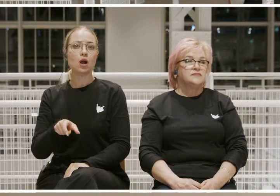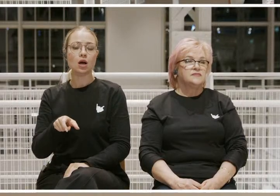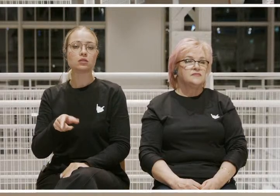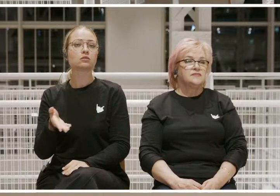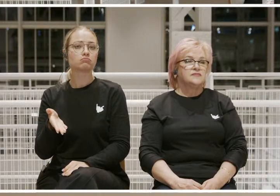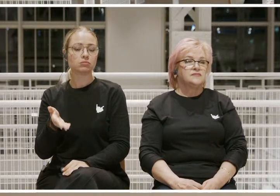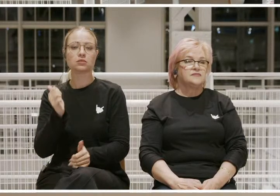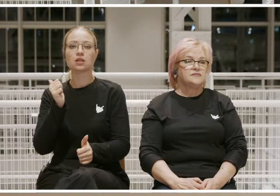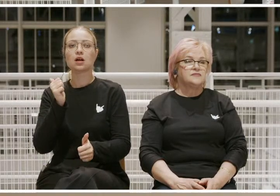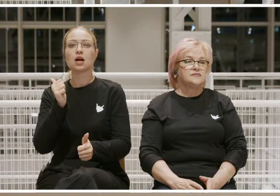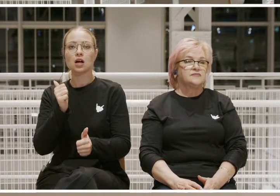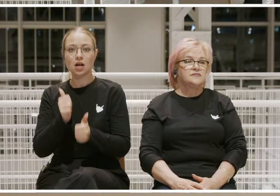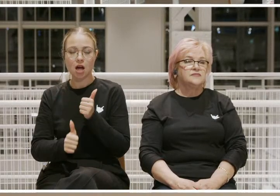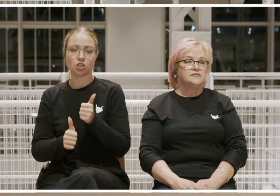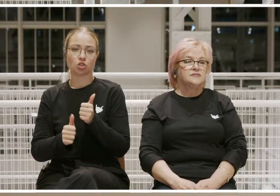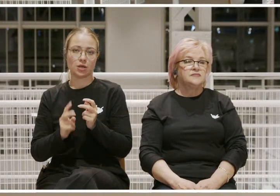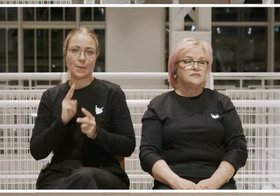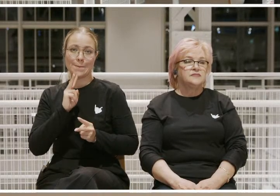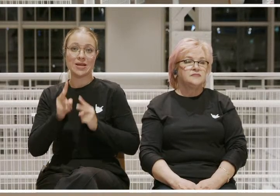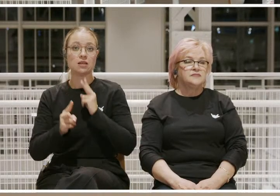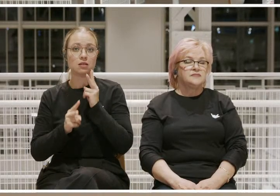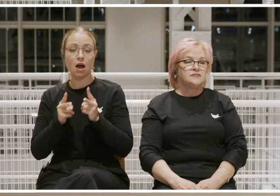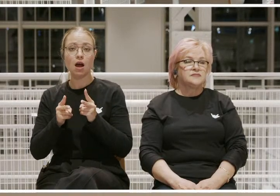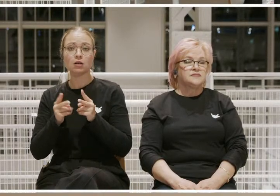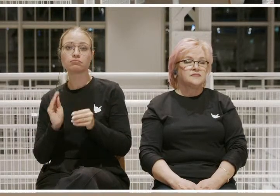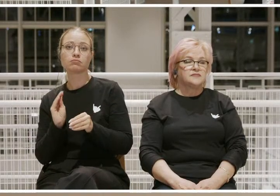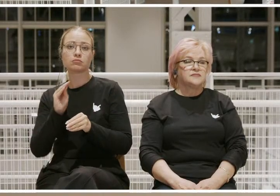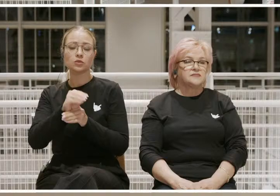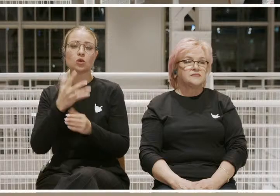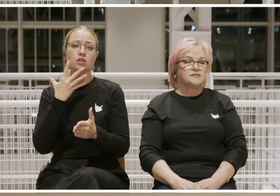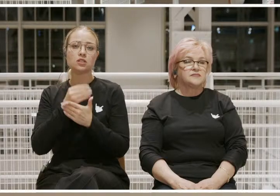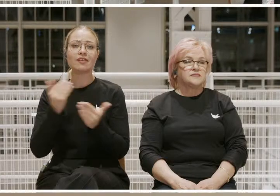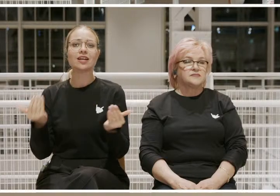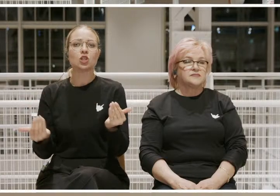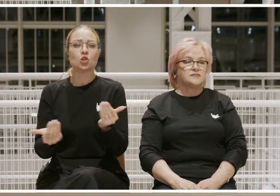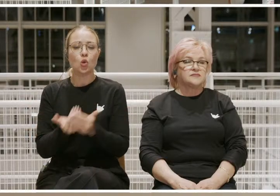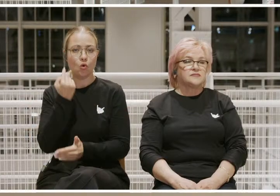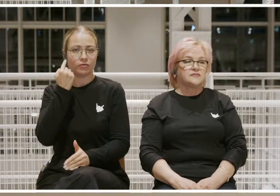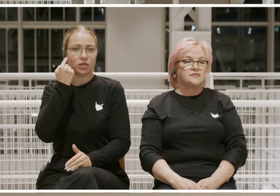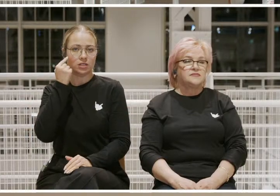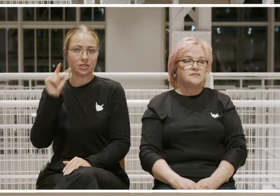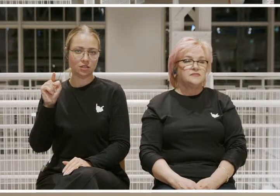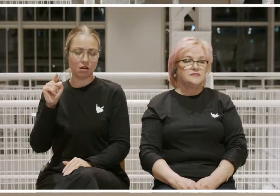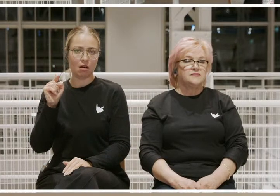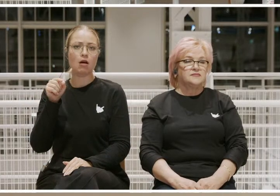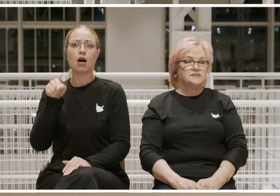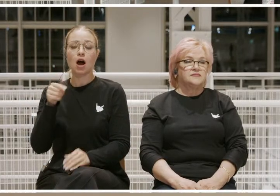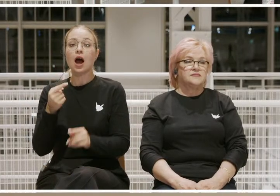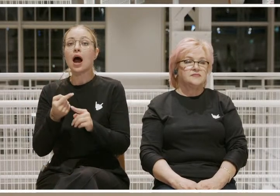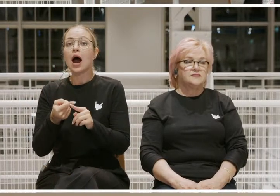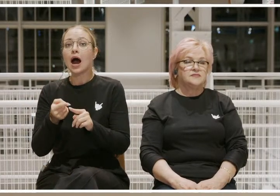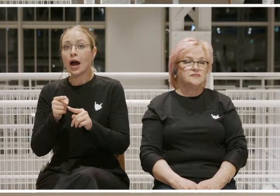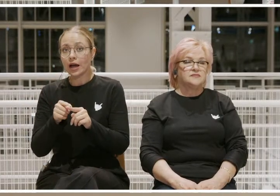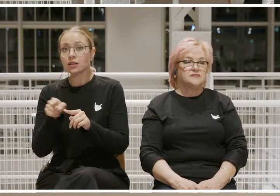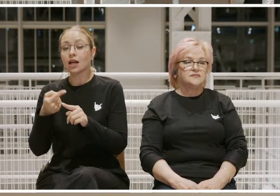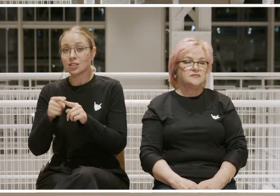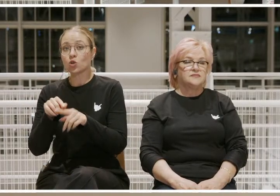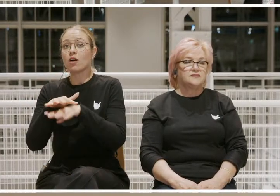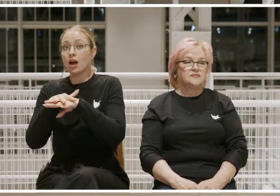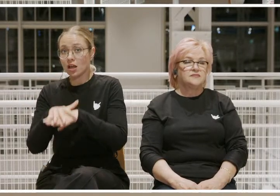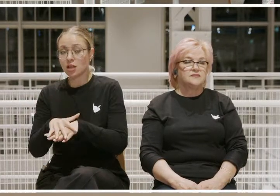coming up with new ideas which are shaping the biennial and the programming around the biennial.